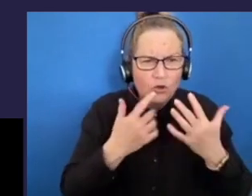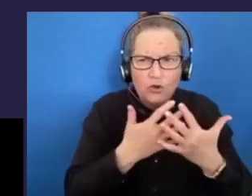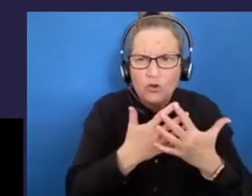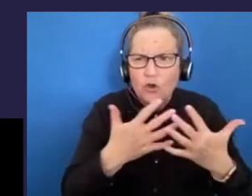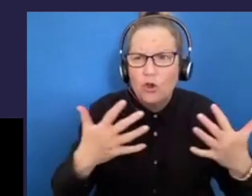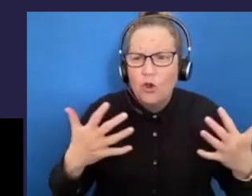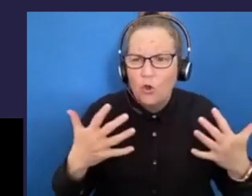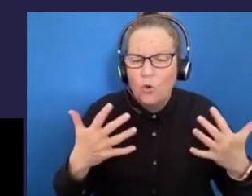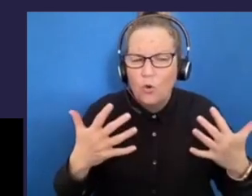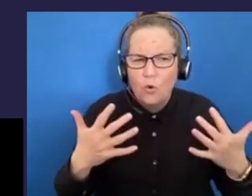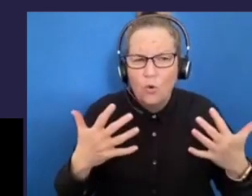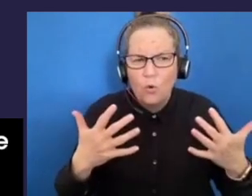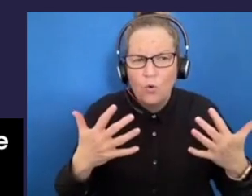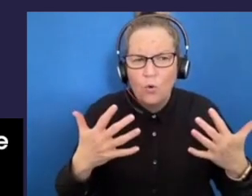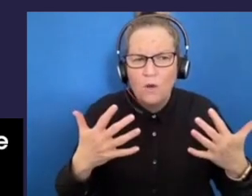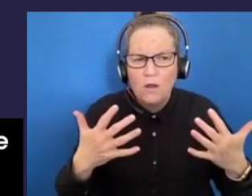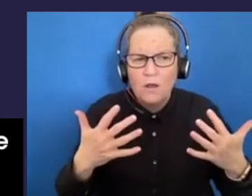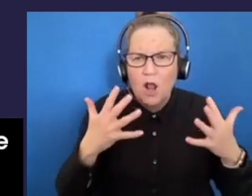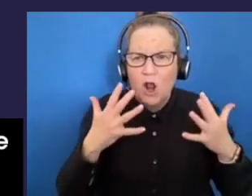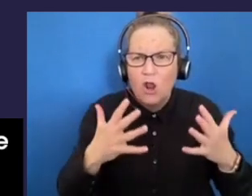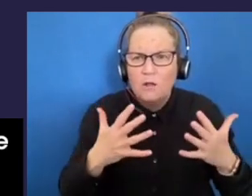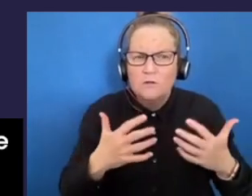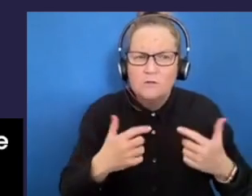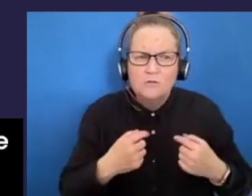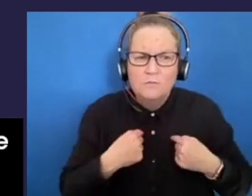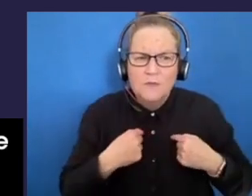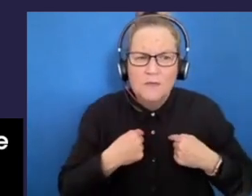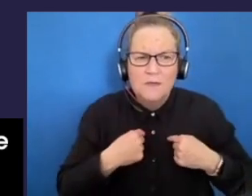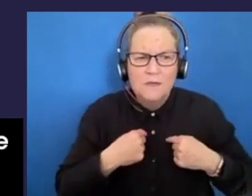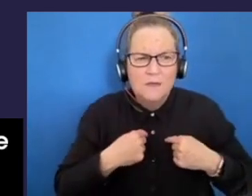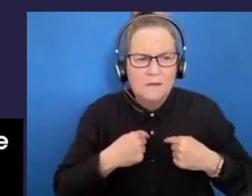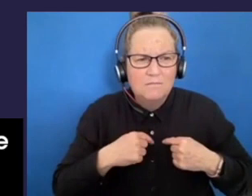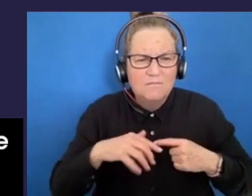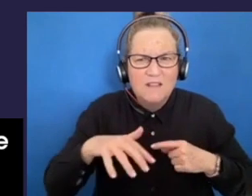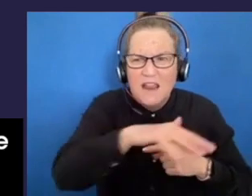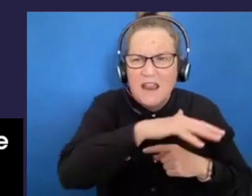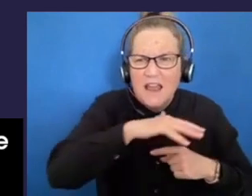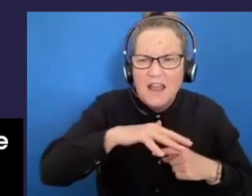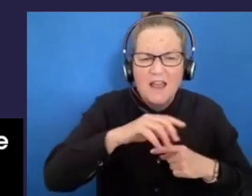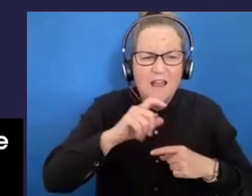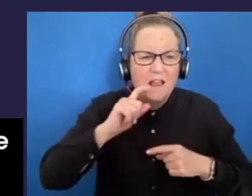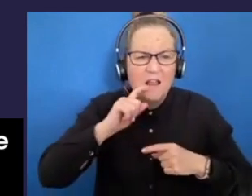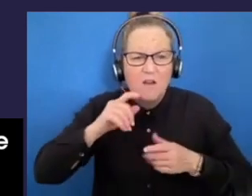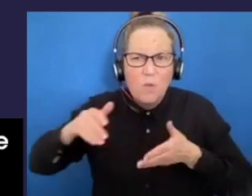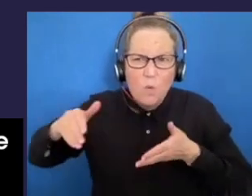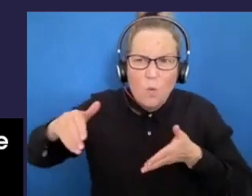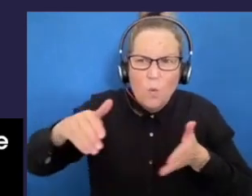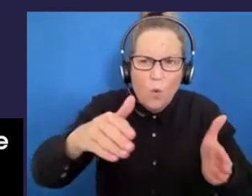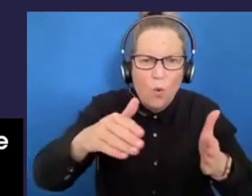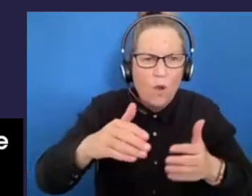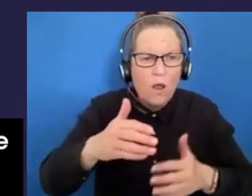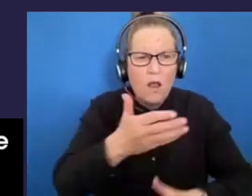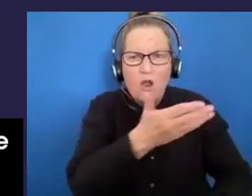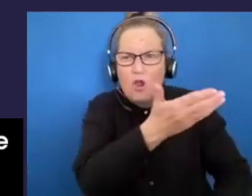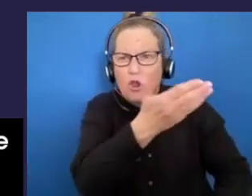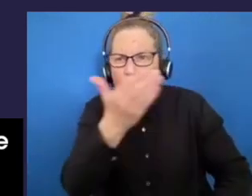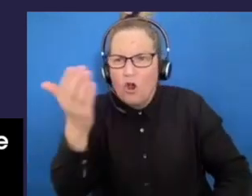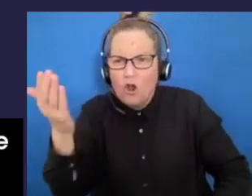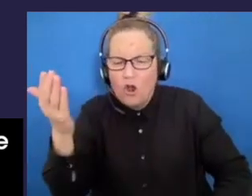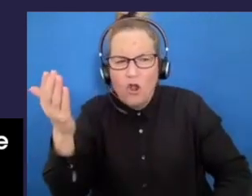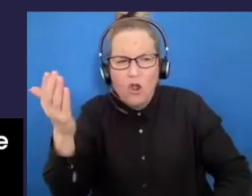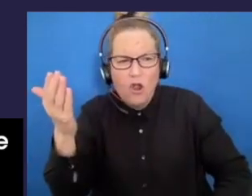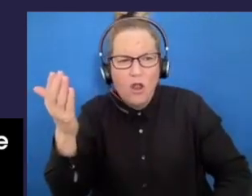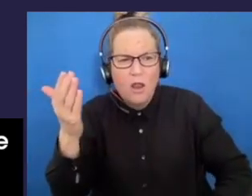me anyway. You'll notice that the land, the water, and the sky, all three horizons, you see all three of